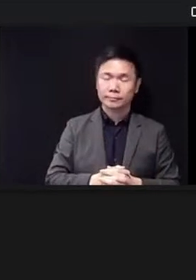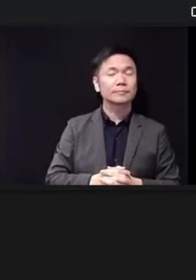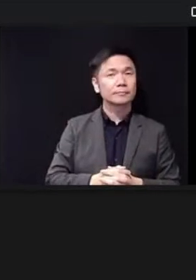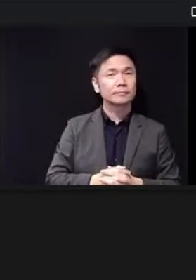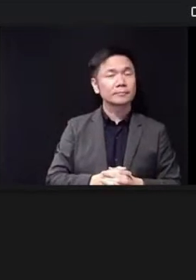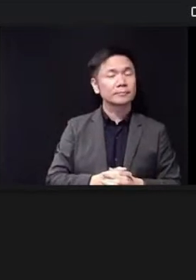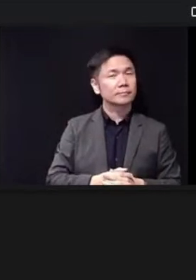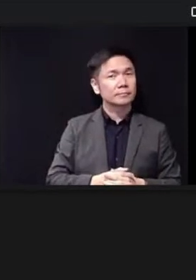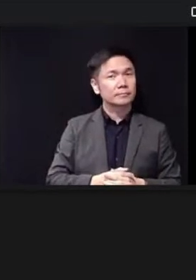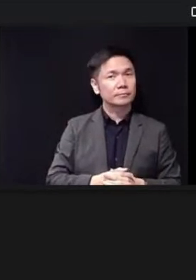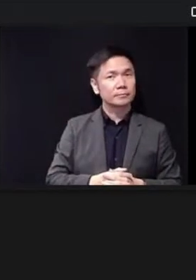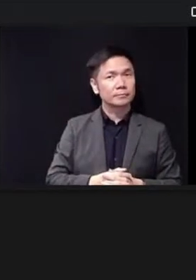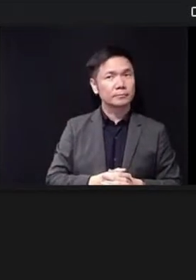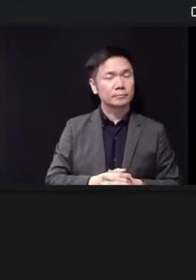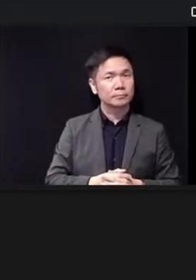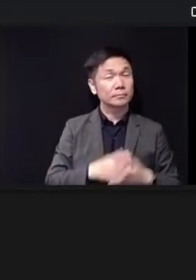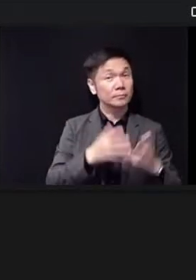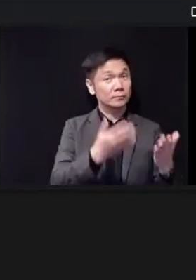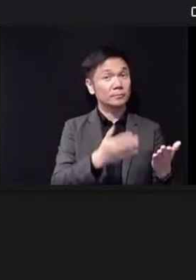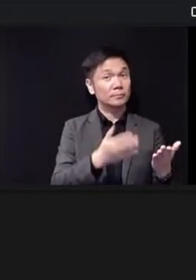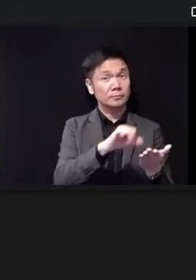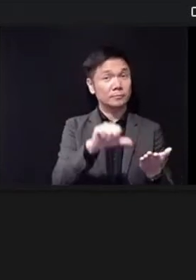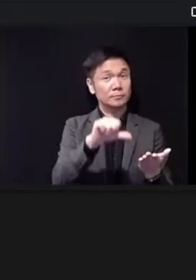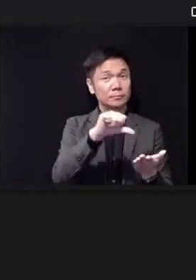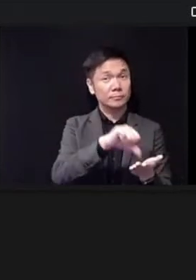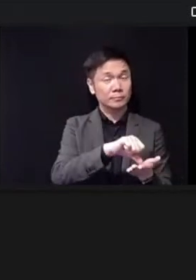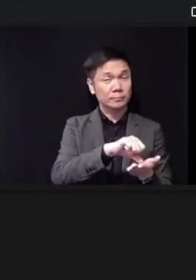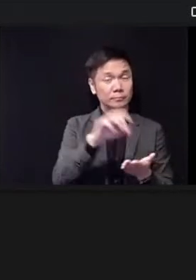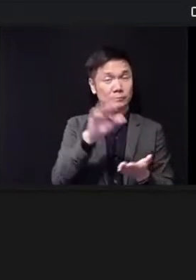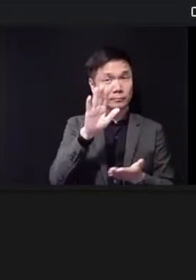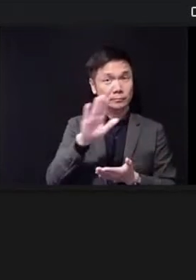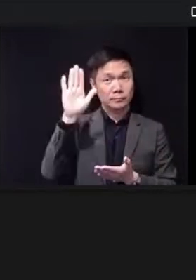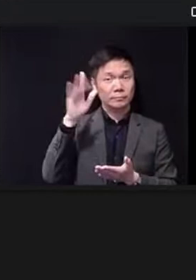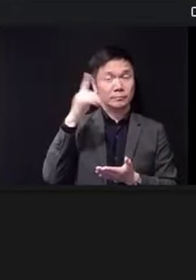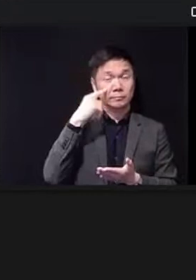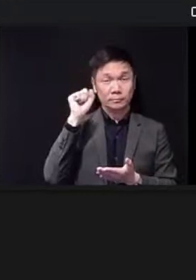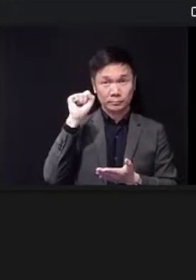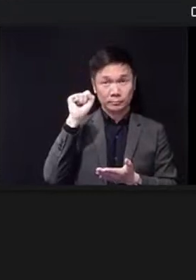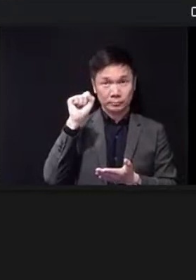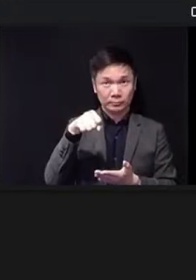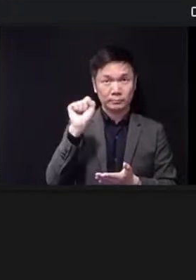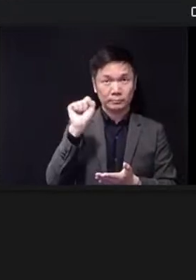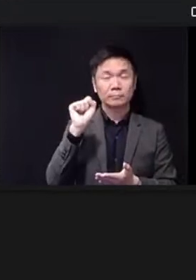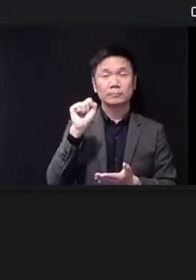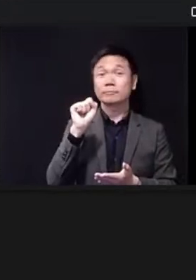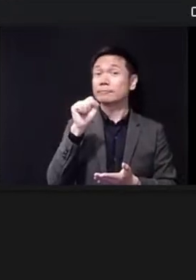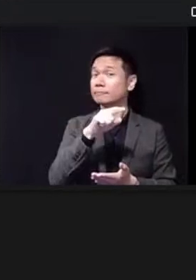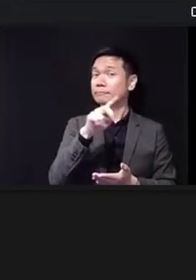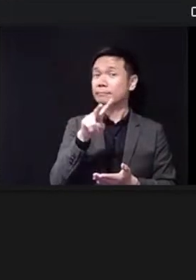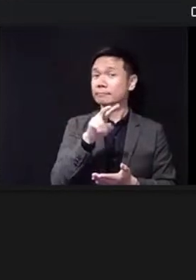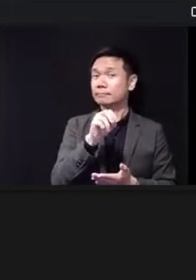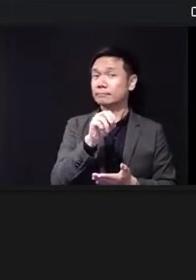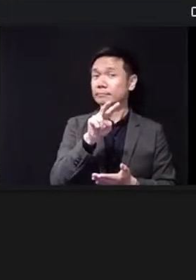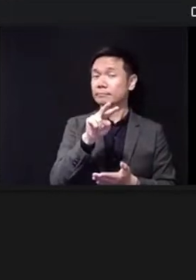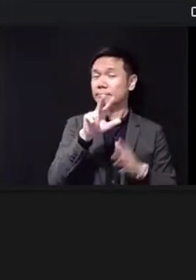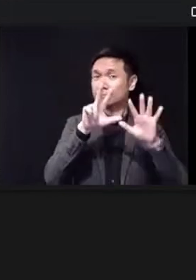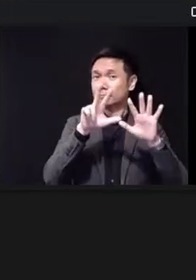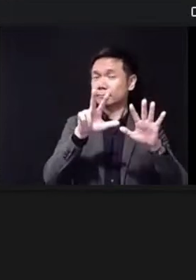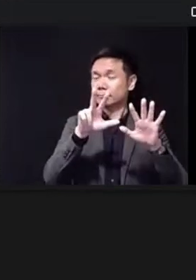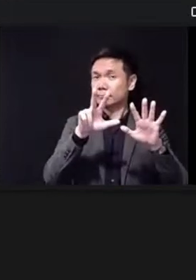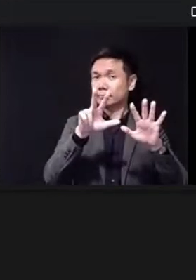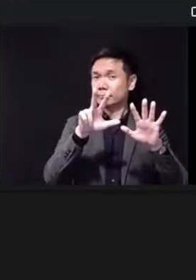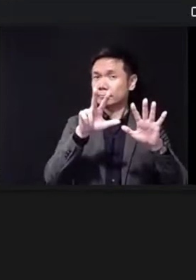the distinguished delegate from Iran, who actually agreed with ending this